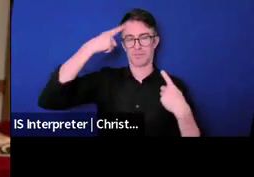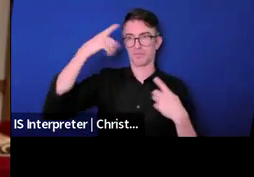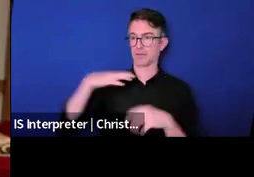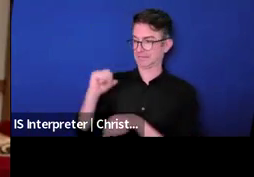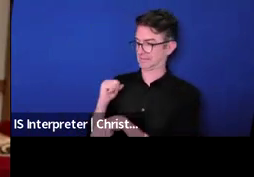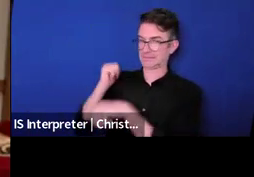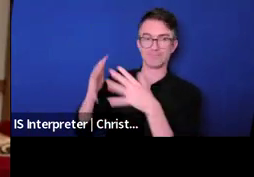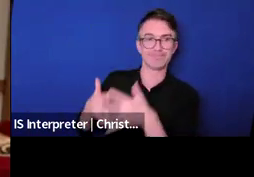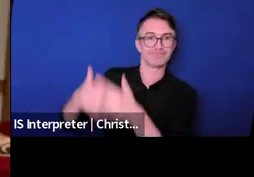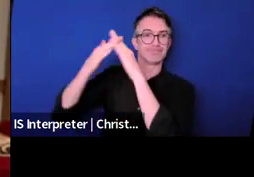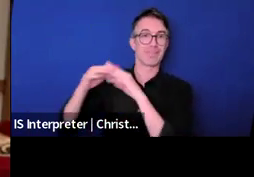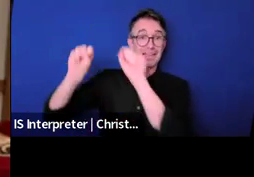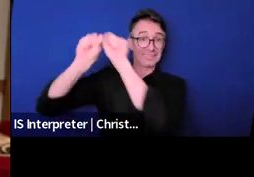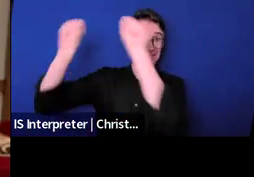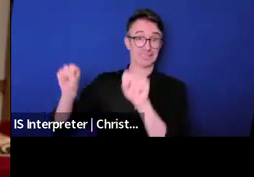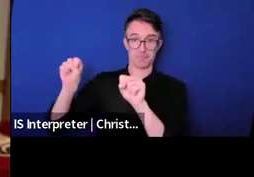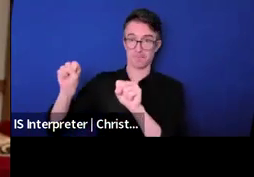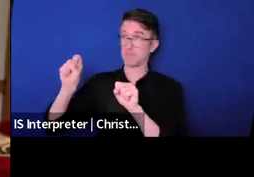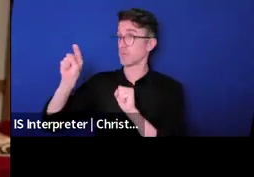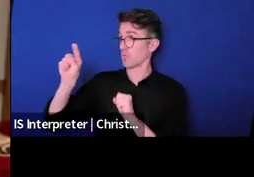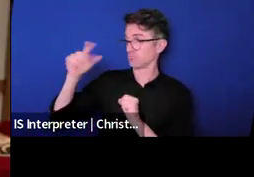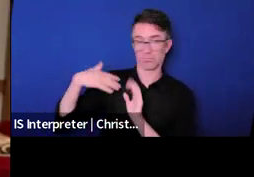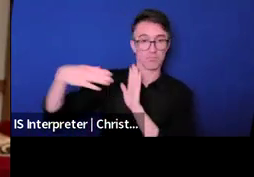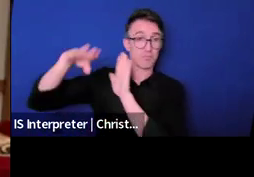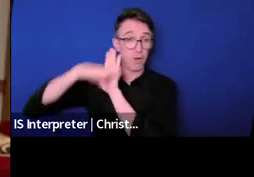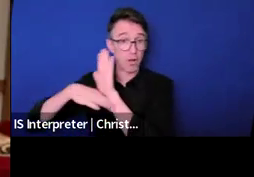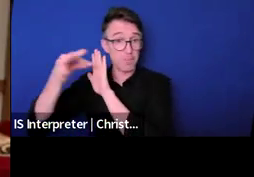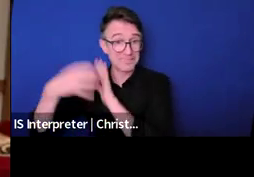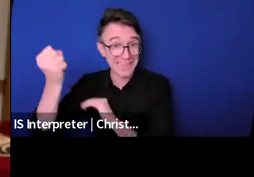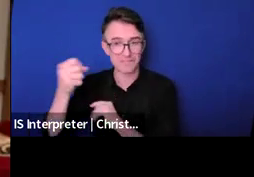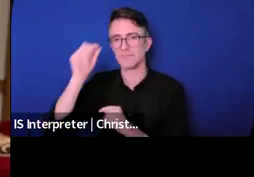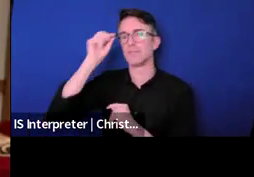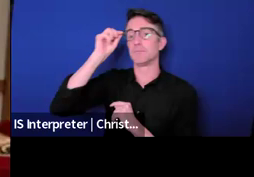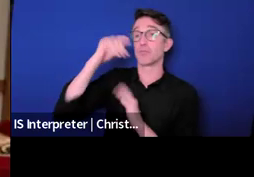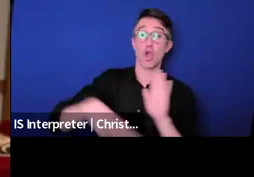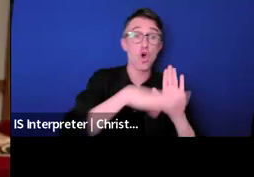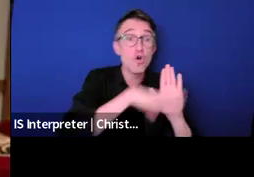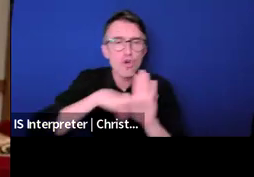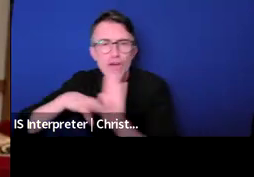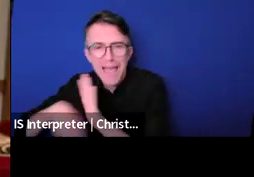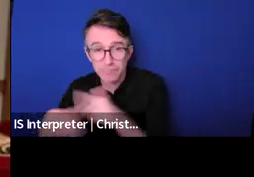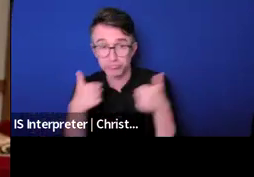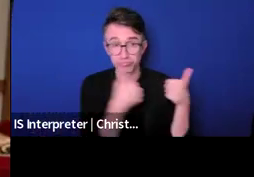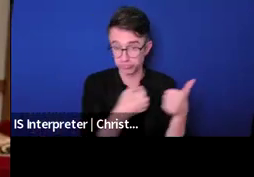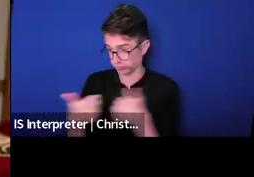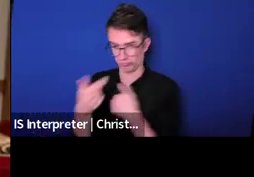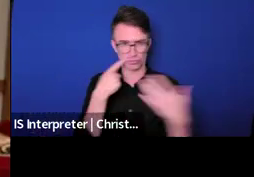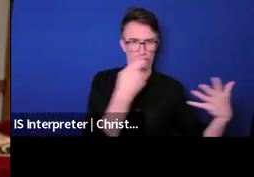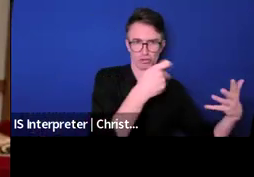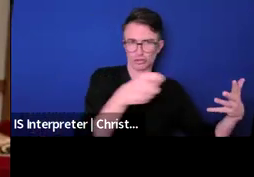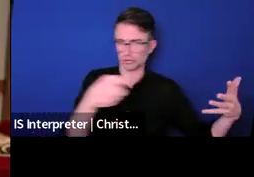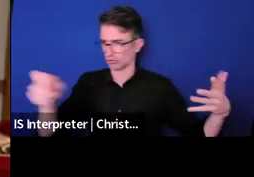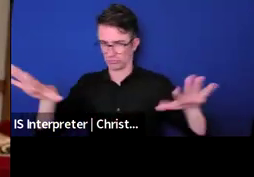framework, policy framework, and also the variety of programs offered. However, it also found out that the coverage of most of the